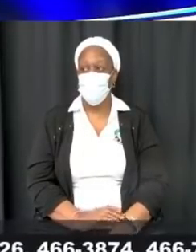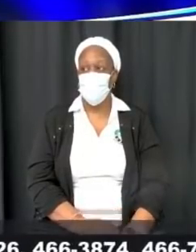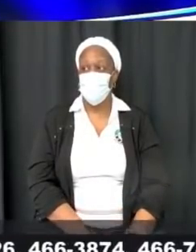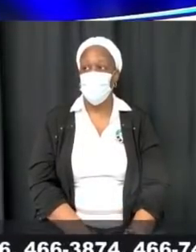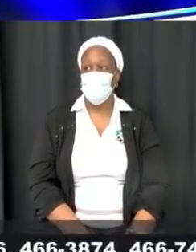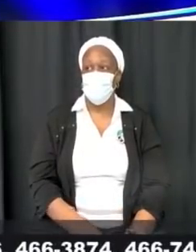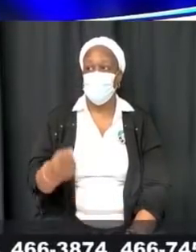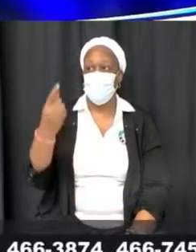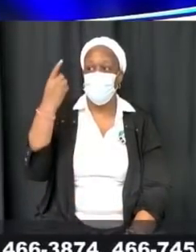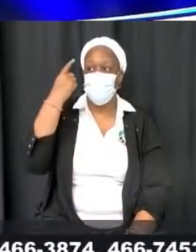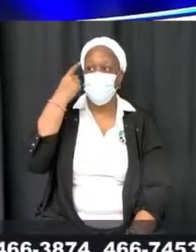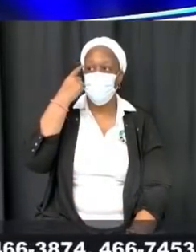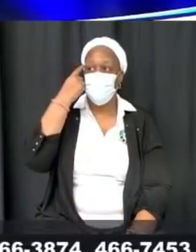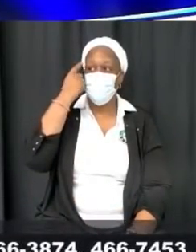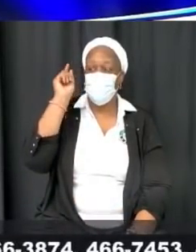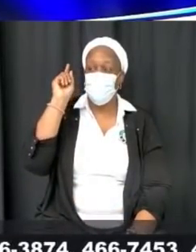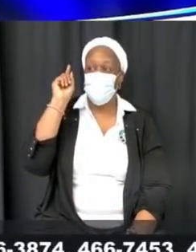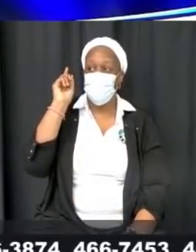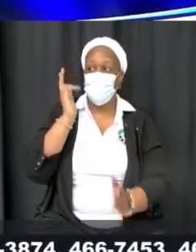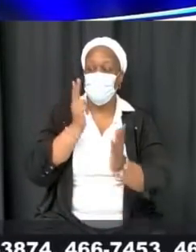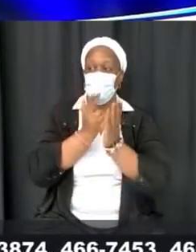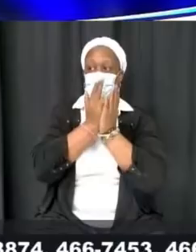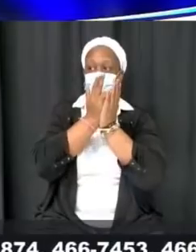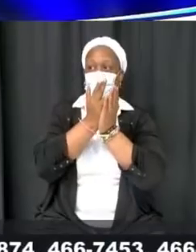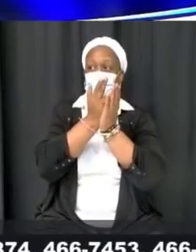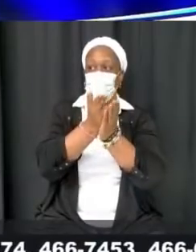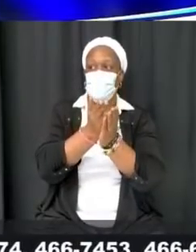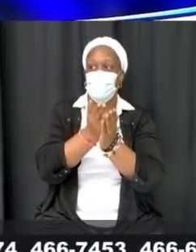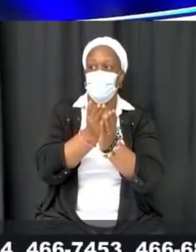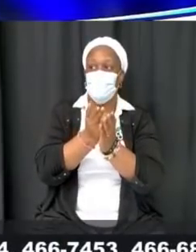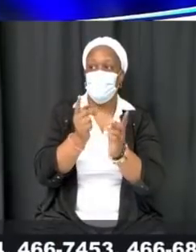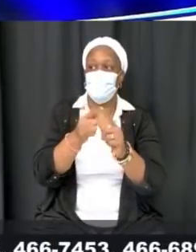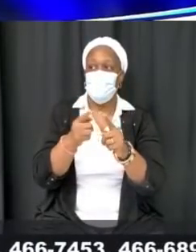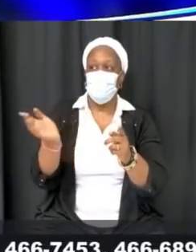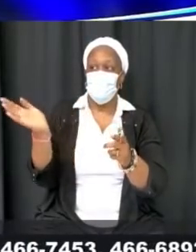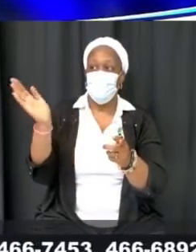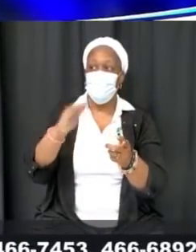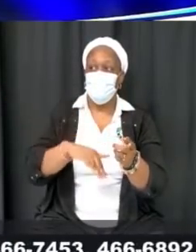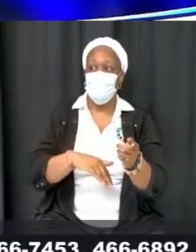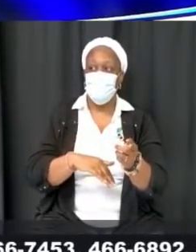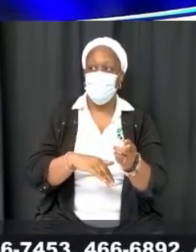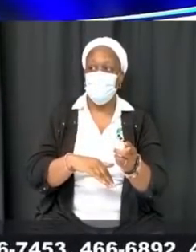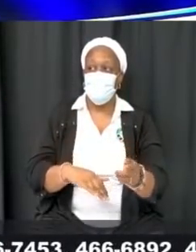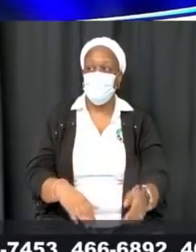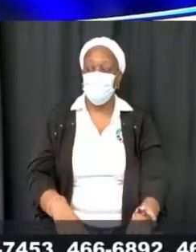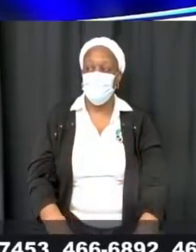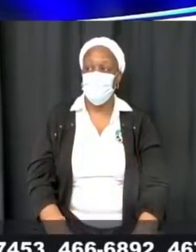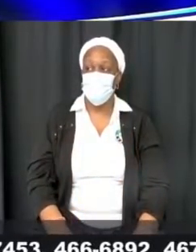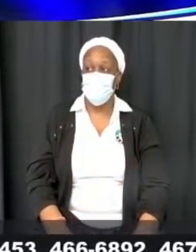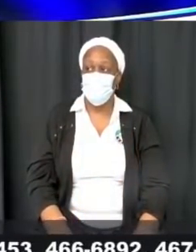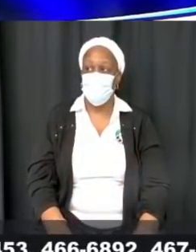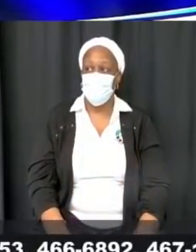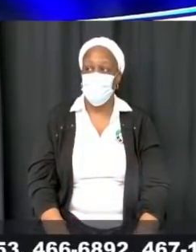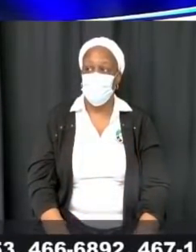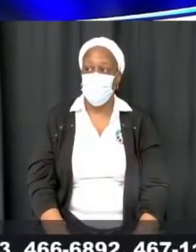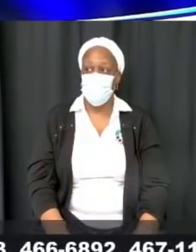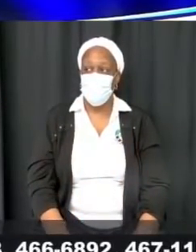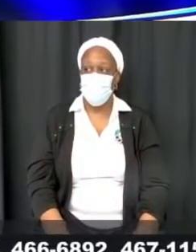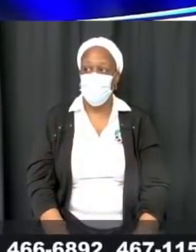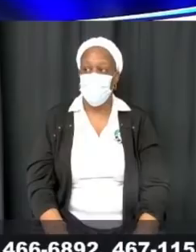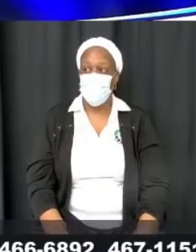tourism, please clarify the position in regards to the vaccination status for crew